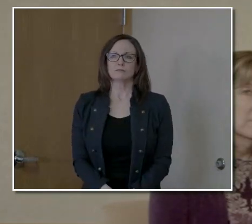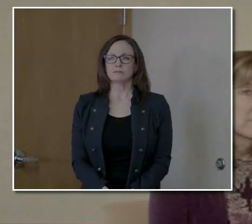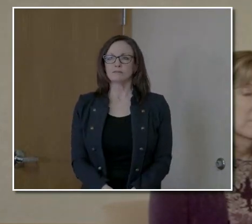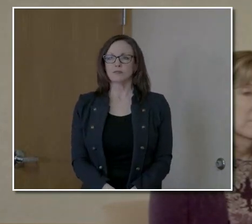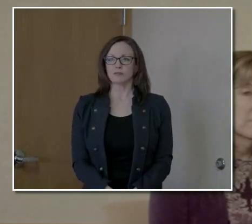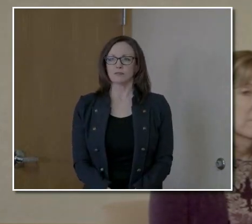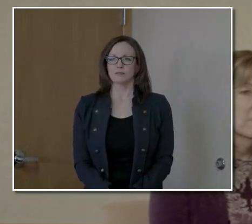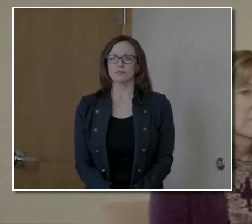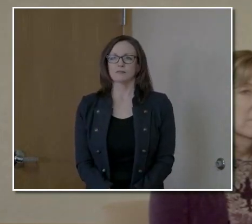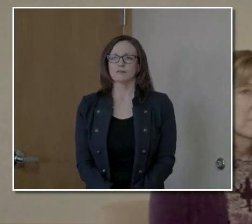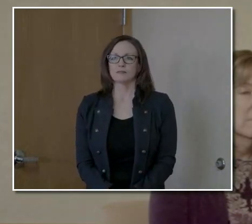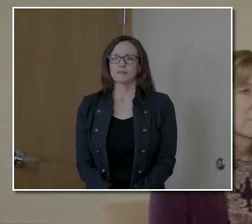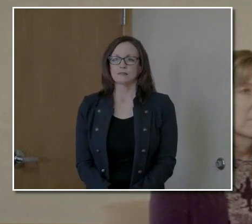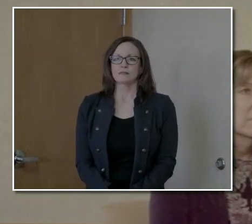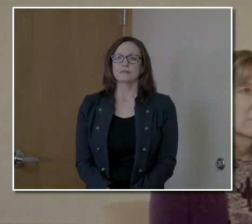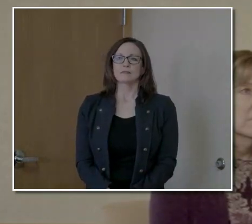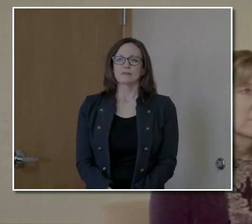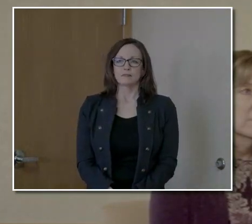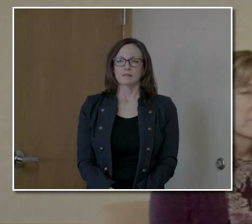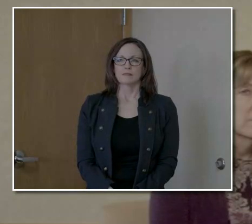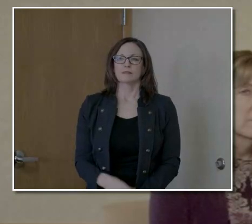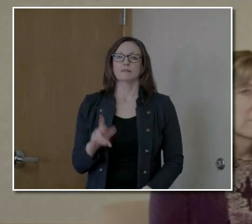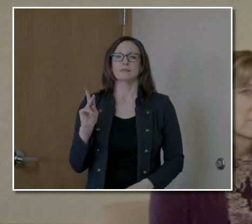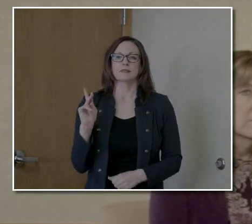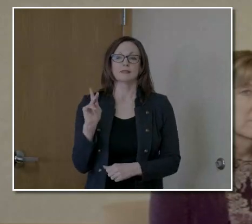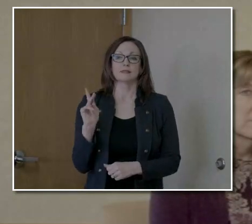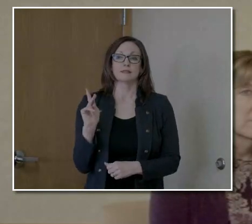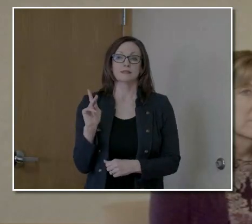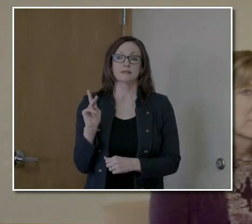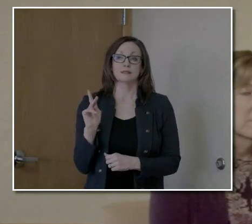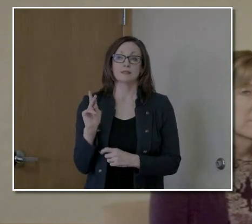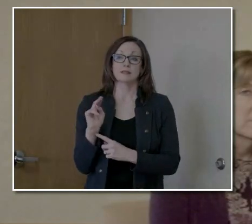As a reminder, star 6 to unmute your line.